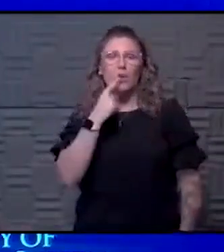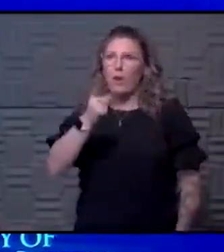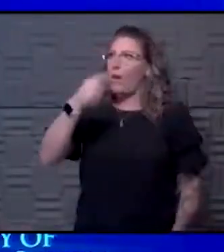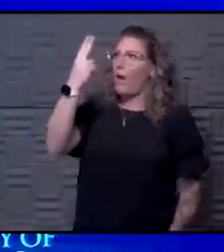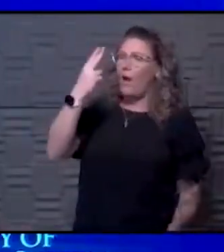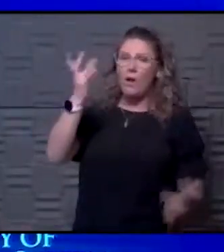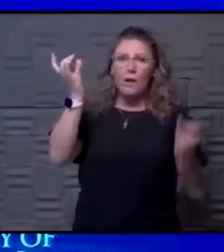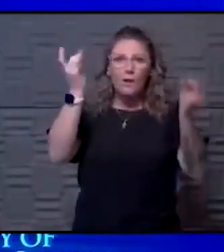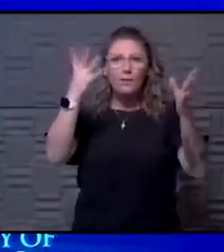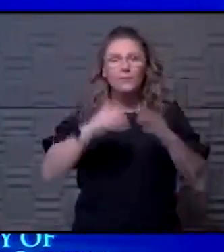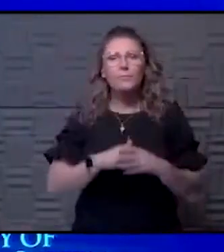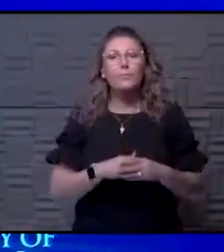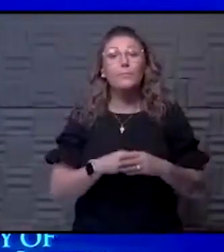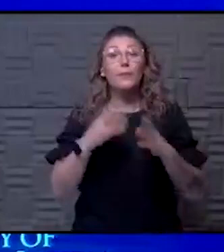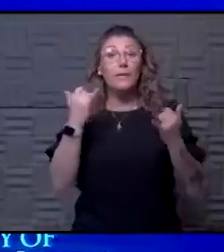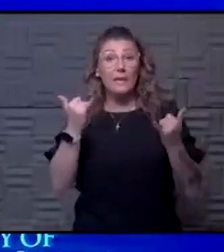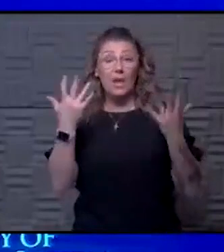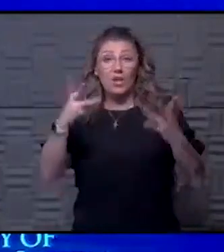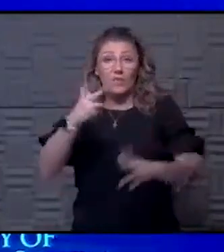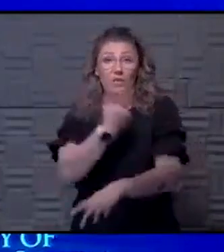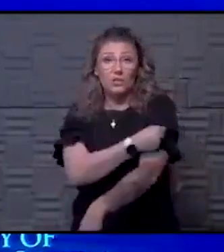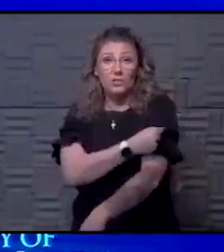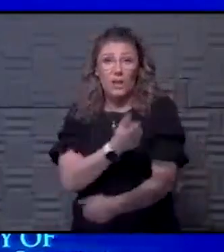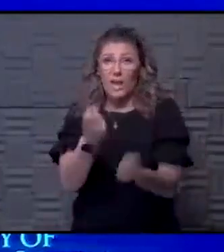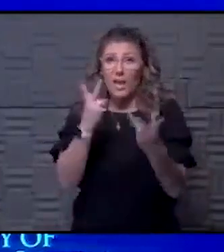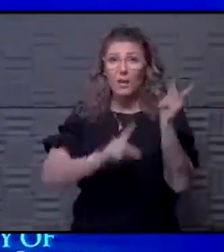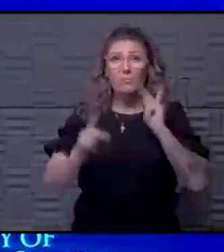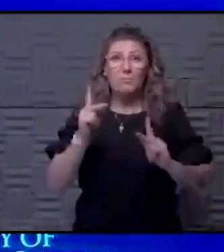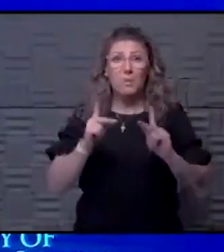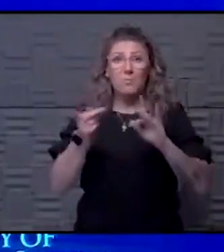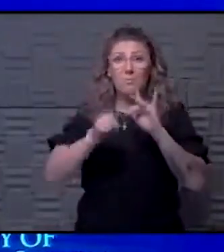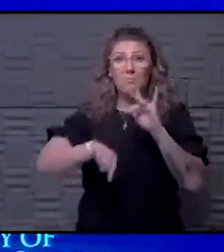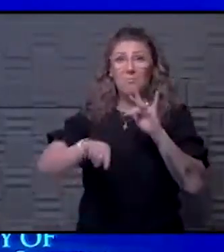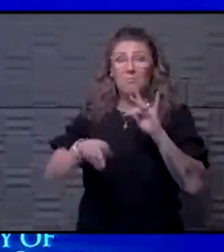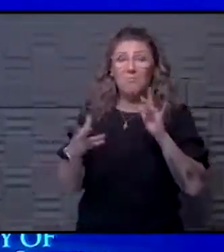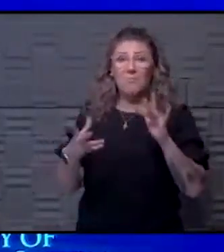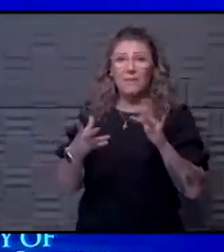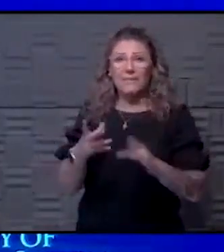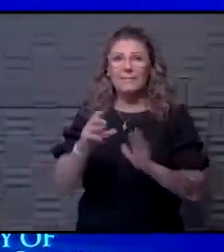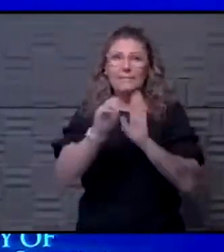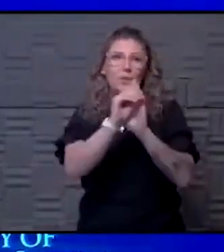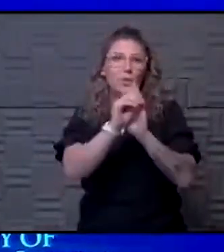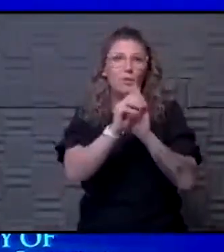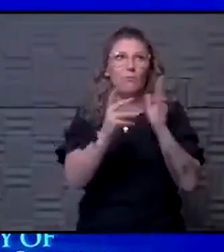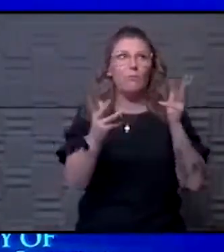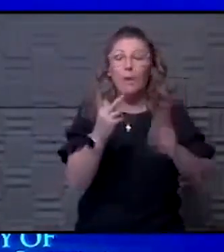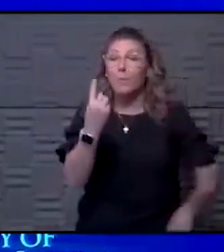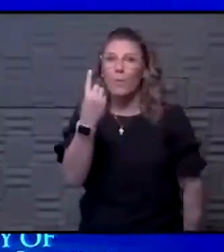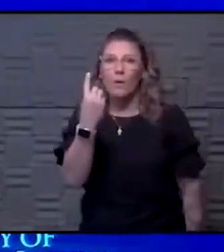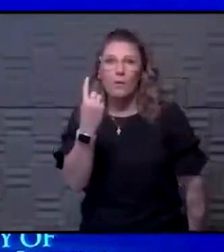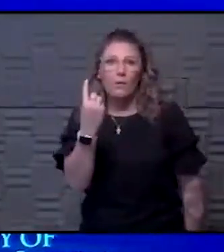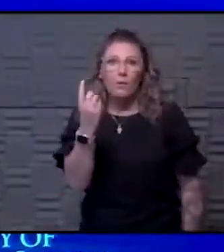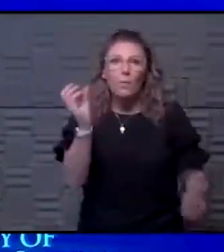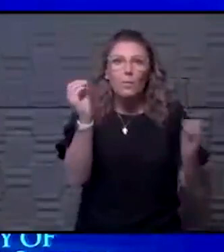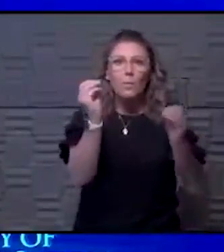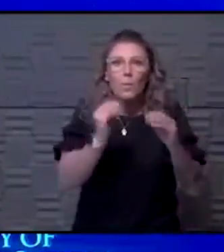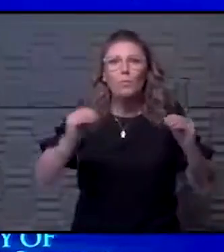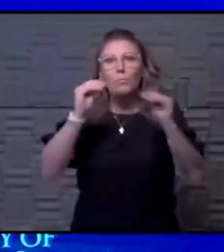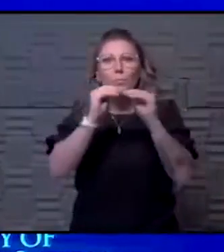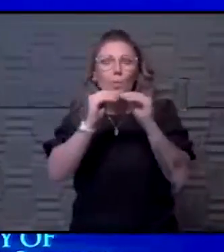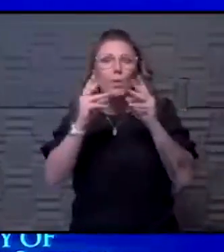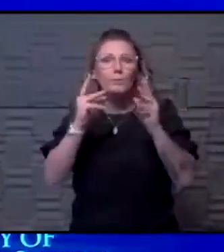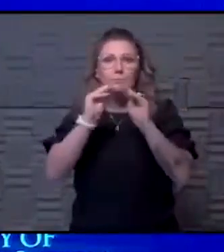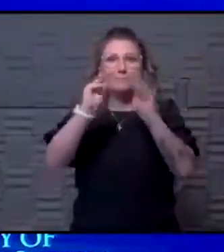crisis. Now that we have been vaccinated, how many people do we have out? 0, maybe 1. We don't have it anymore. So